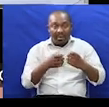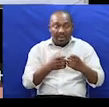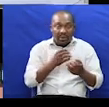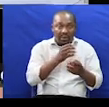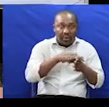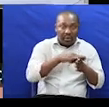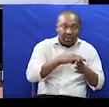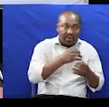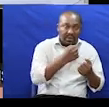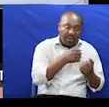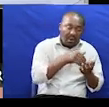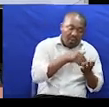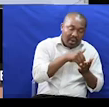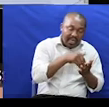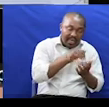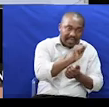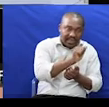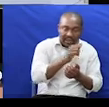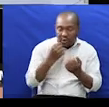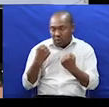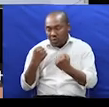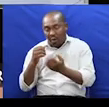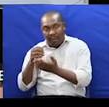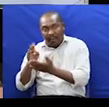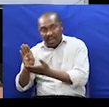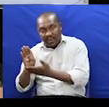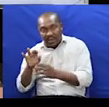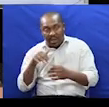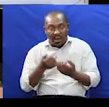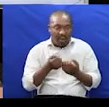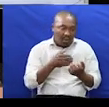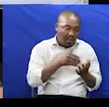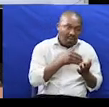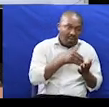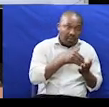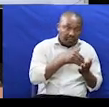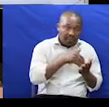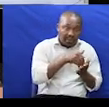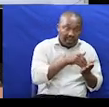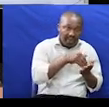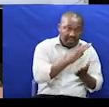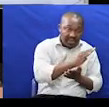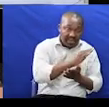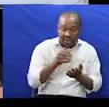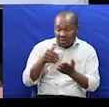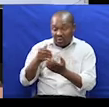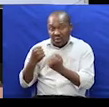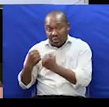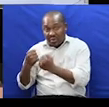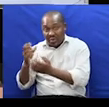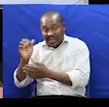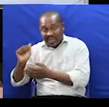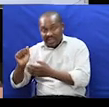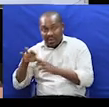strong base, strong acid, weak base, or strong. Both of them are they are very strong. That